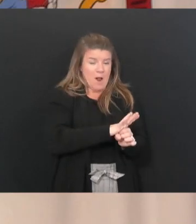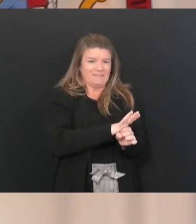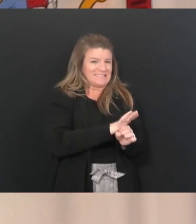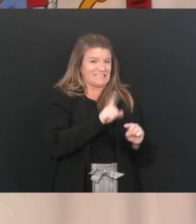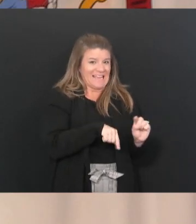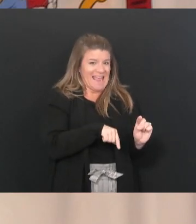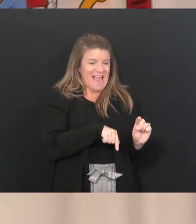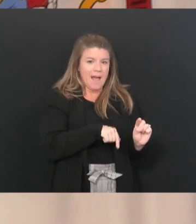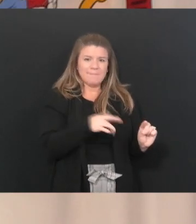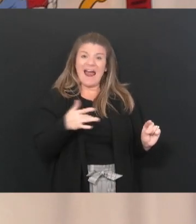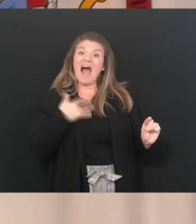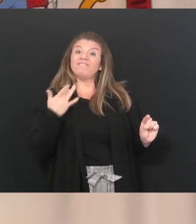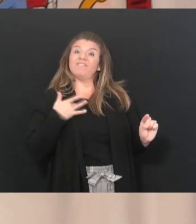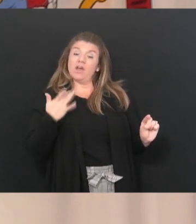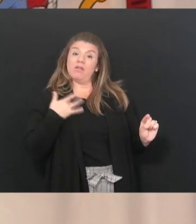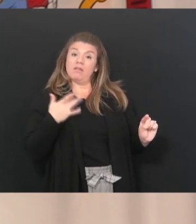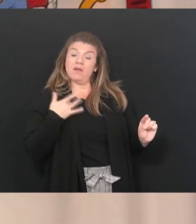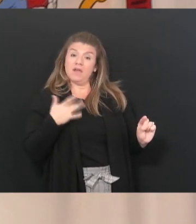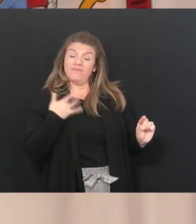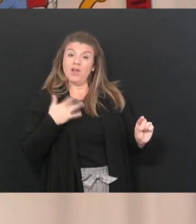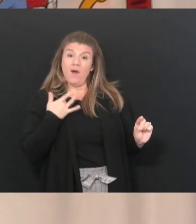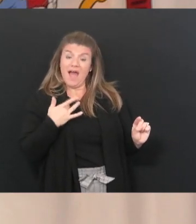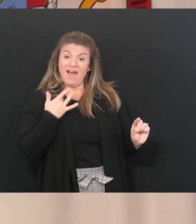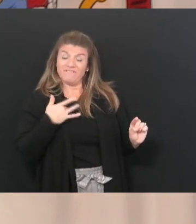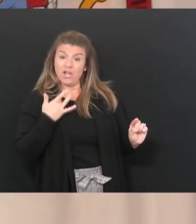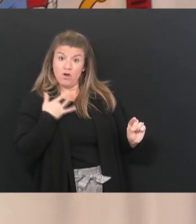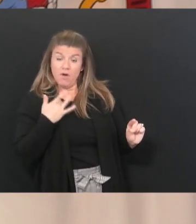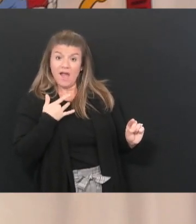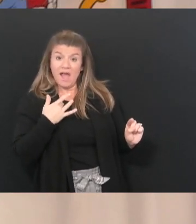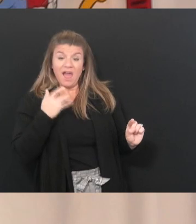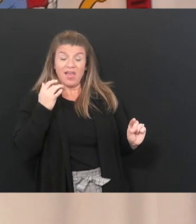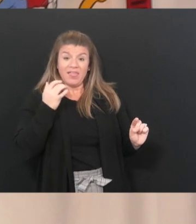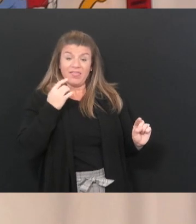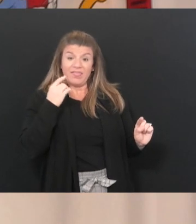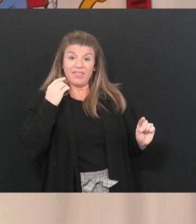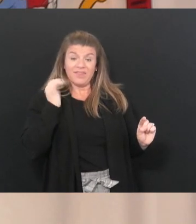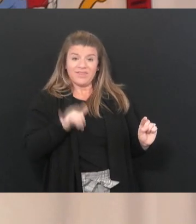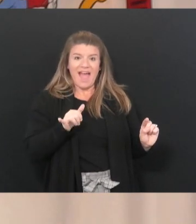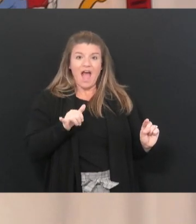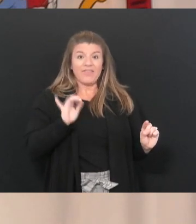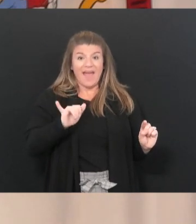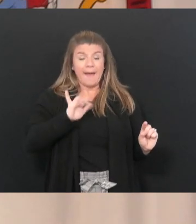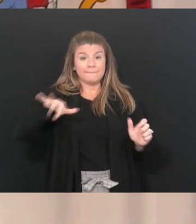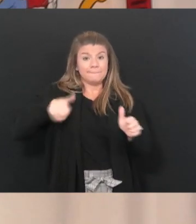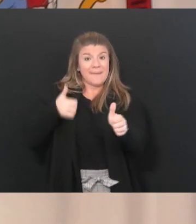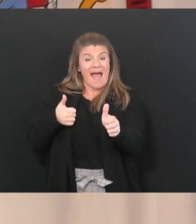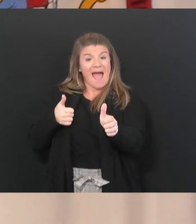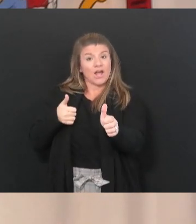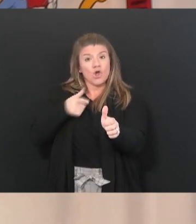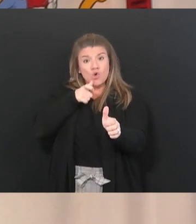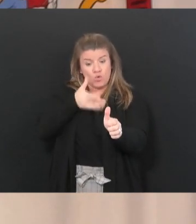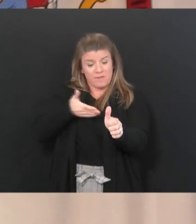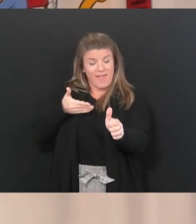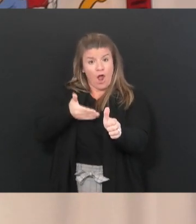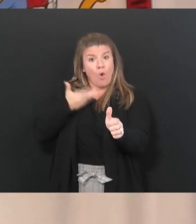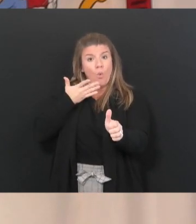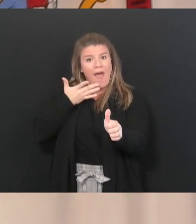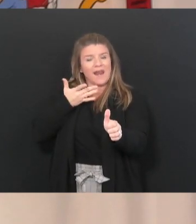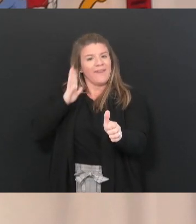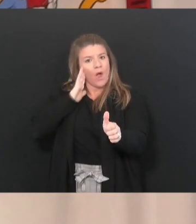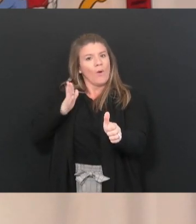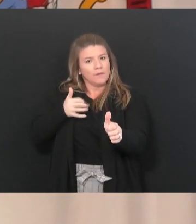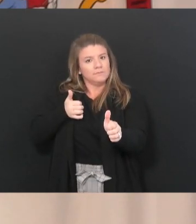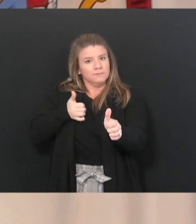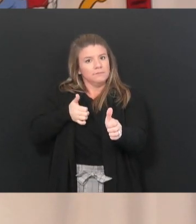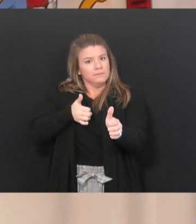everything because I surely don't run Washington in any way, but I do feel like that backlog will be taken care of, and they will put